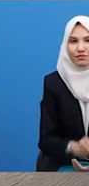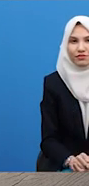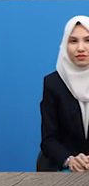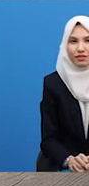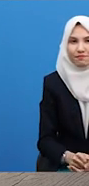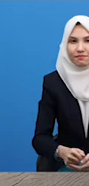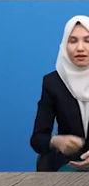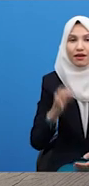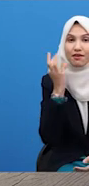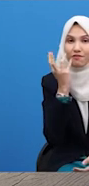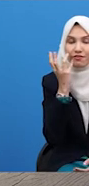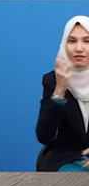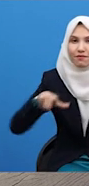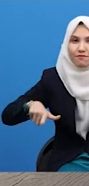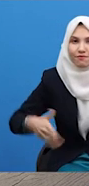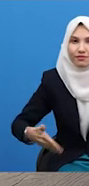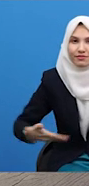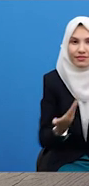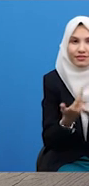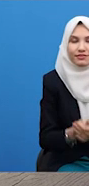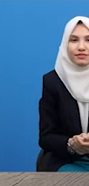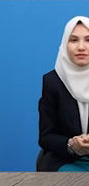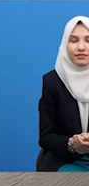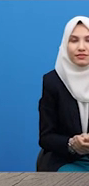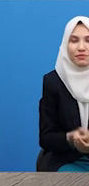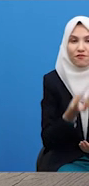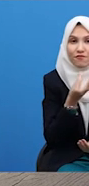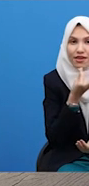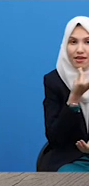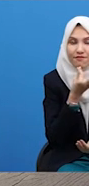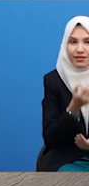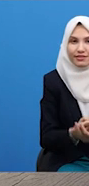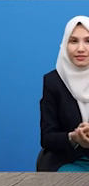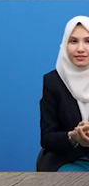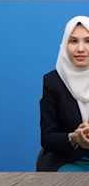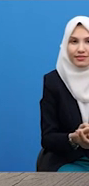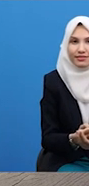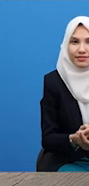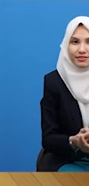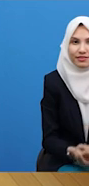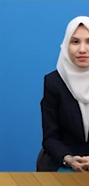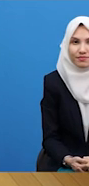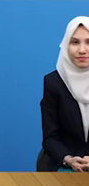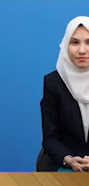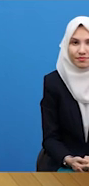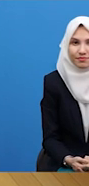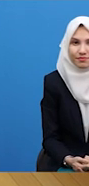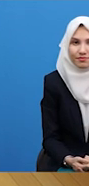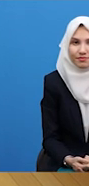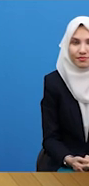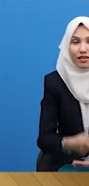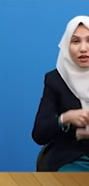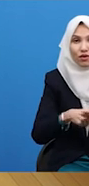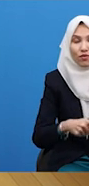lunch because it is my favorite dish and more fulfilling.